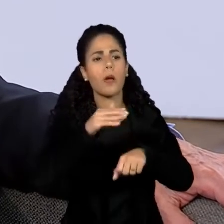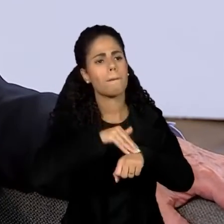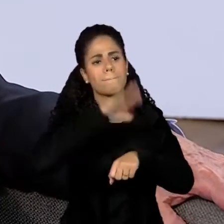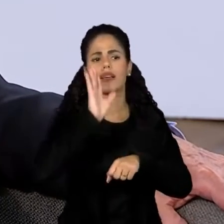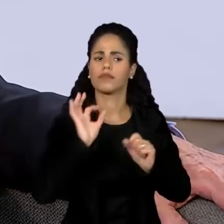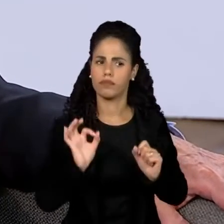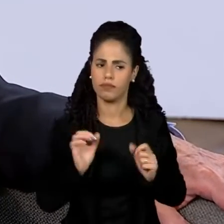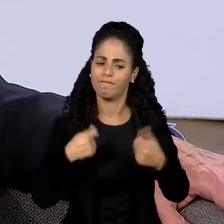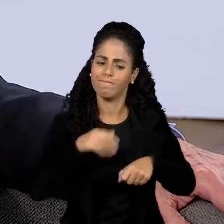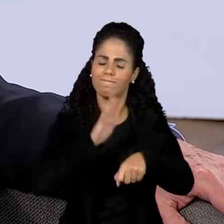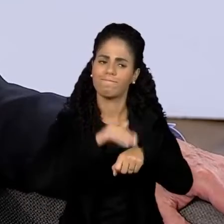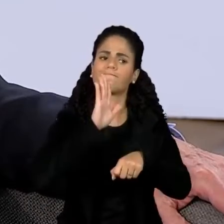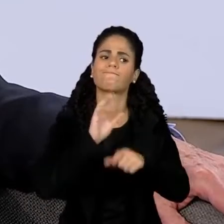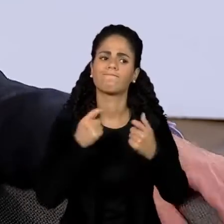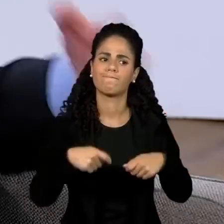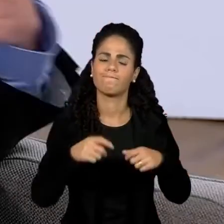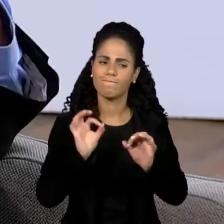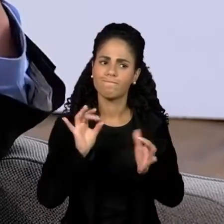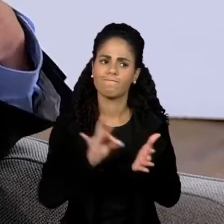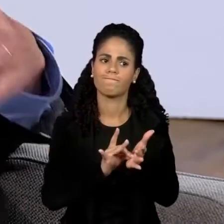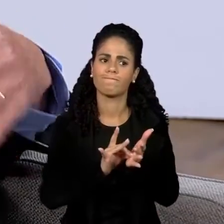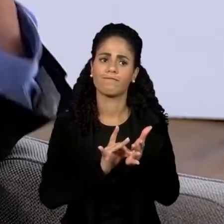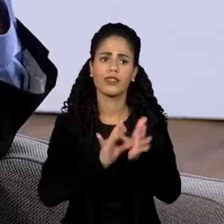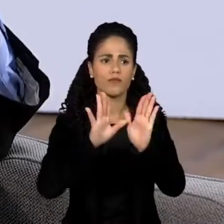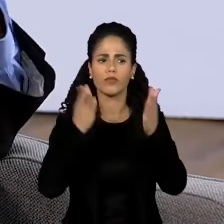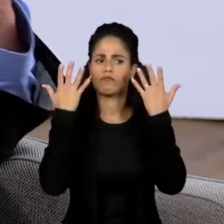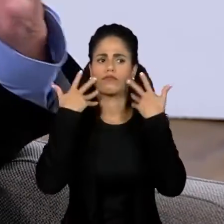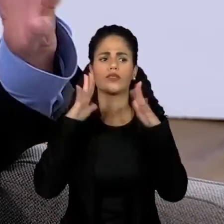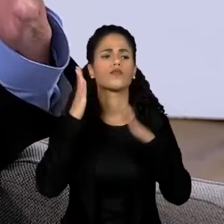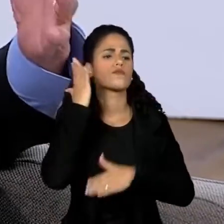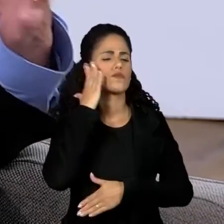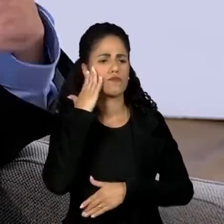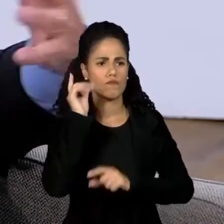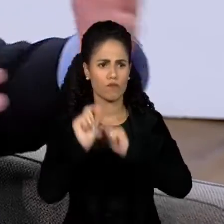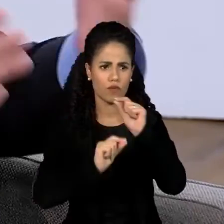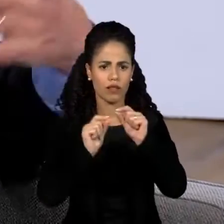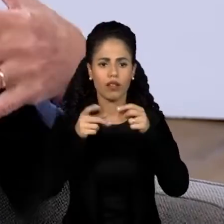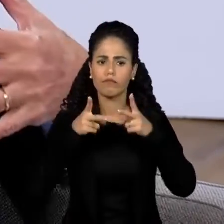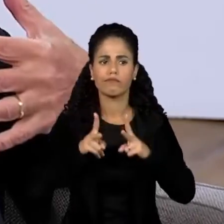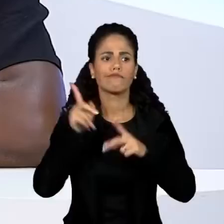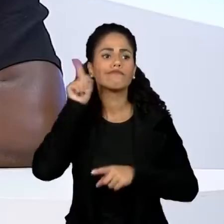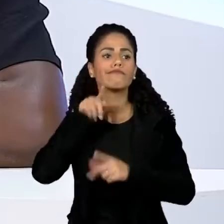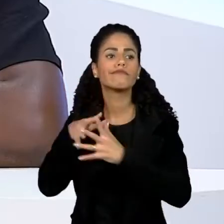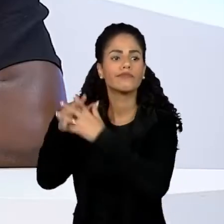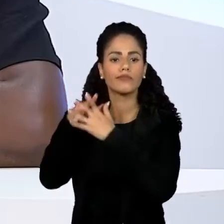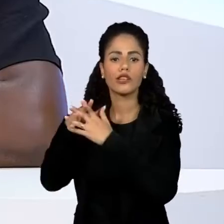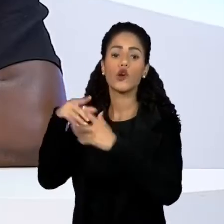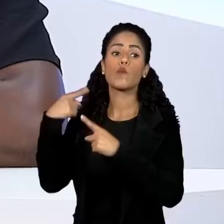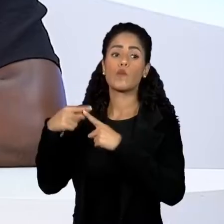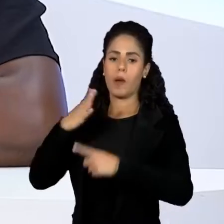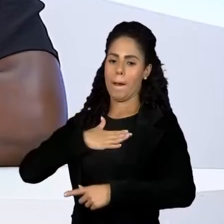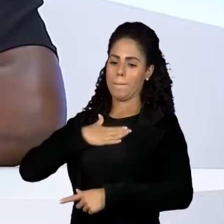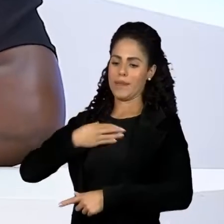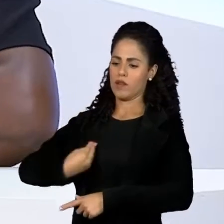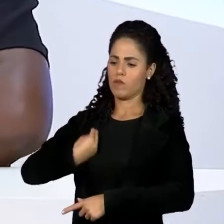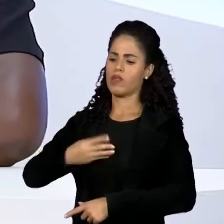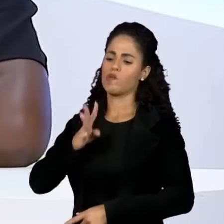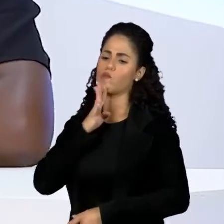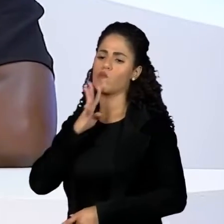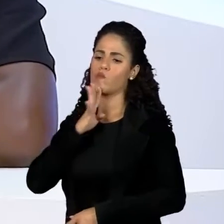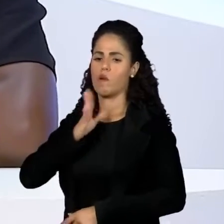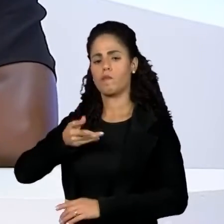that. You know, again, I always keep coming back to the United States because naturally it's the country I know best.